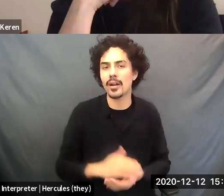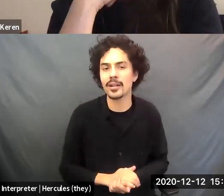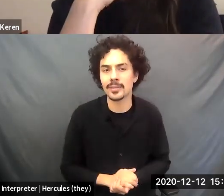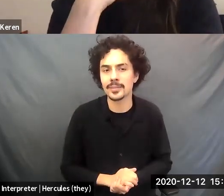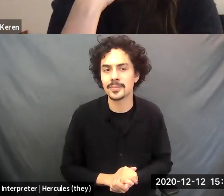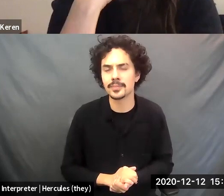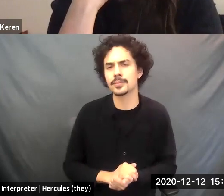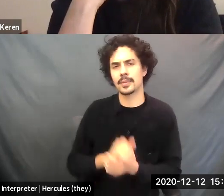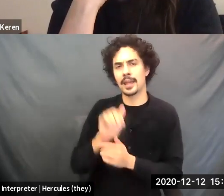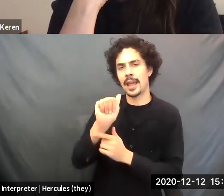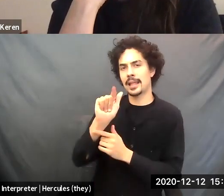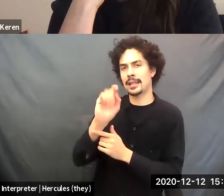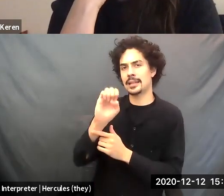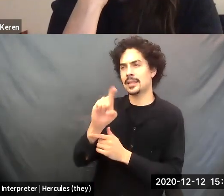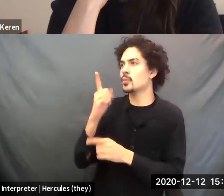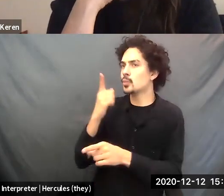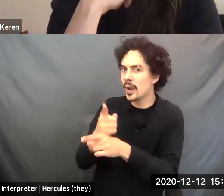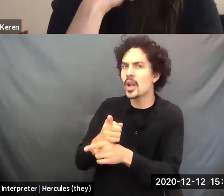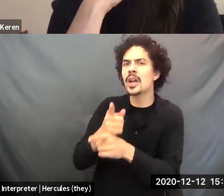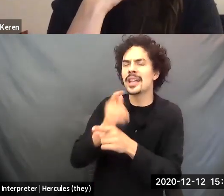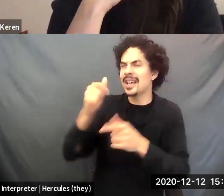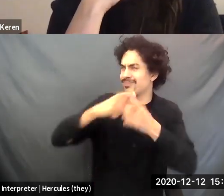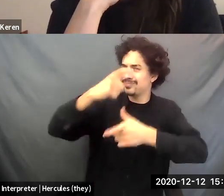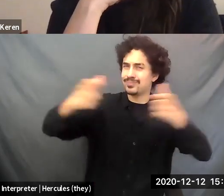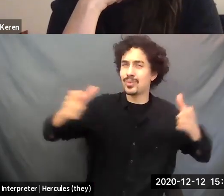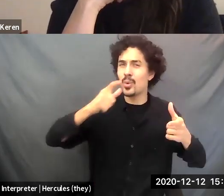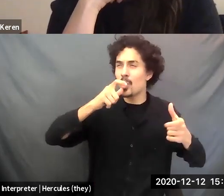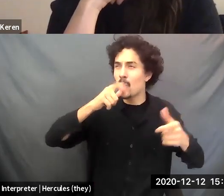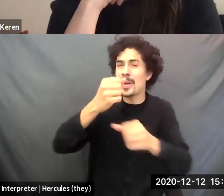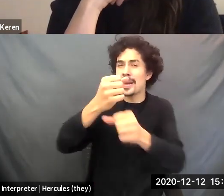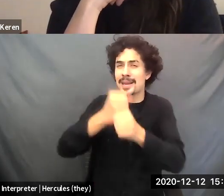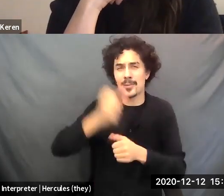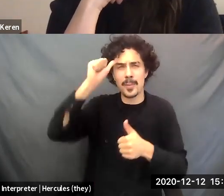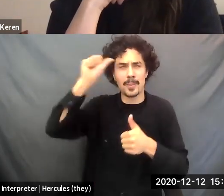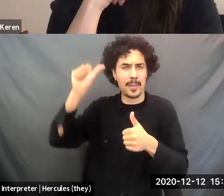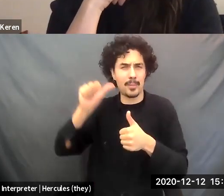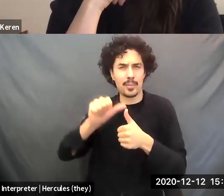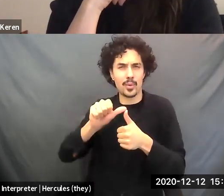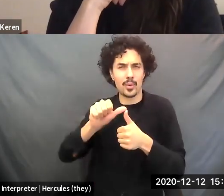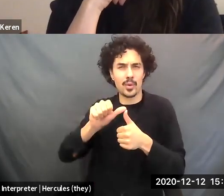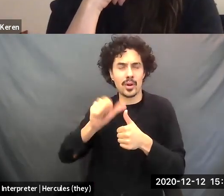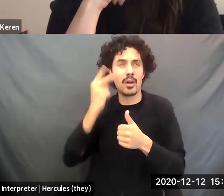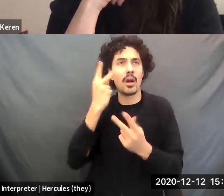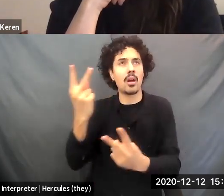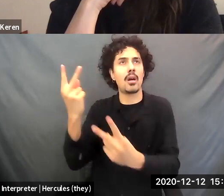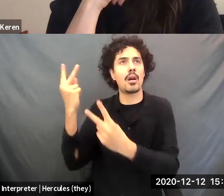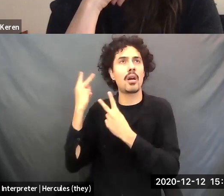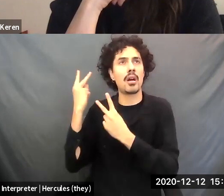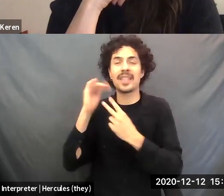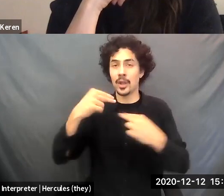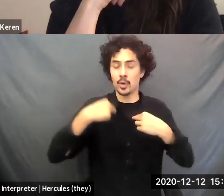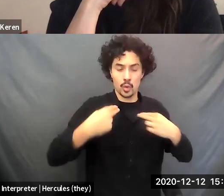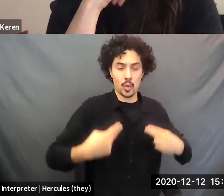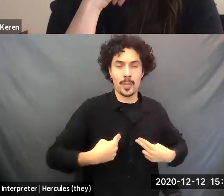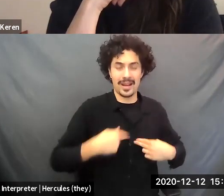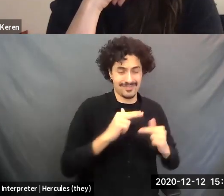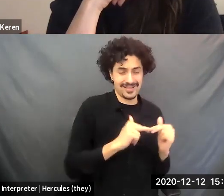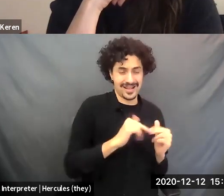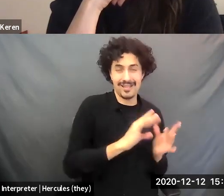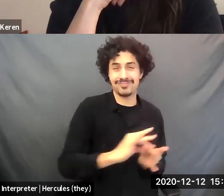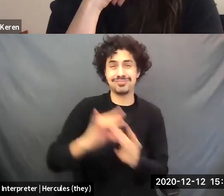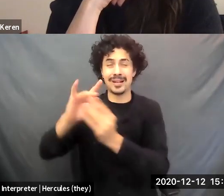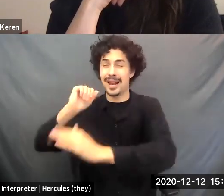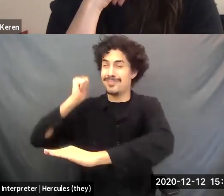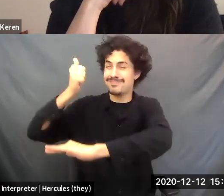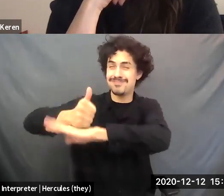of who gets remembered. I mean, I think we were really struck by seeing, like, the human scale in relationship to the monuments when we were even filming